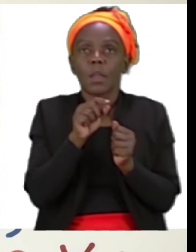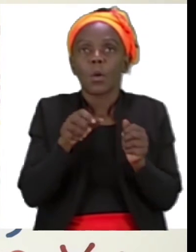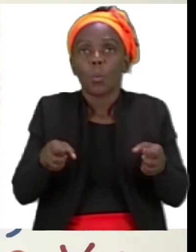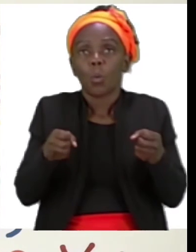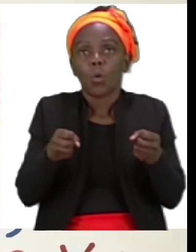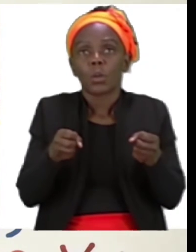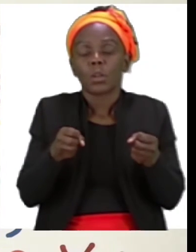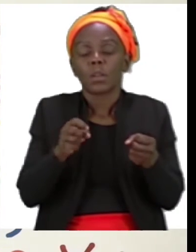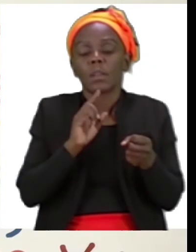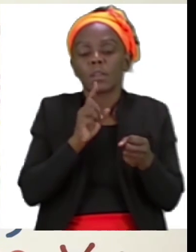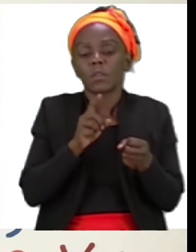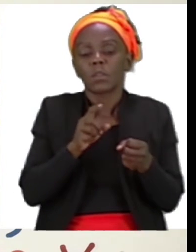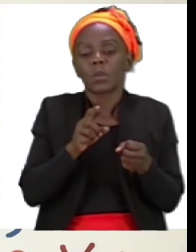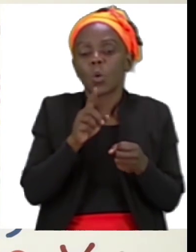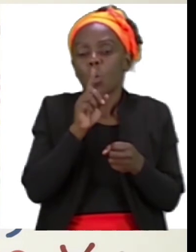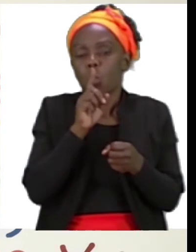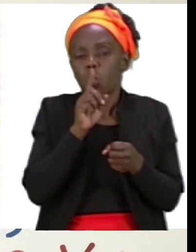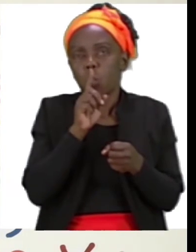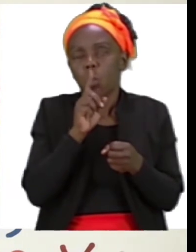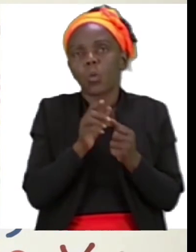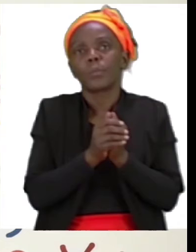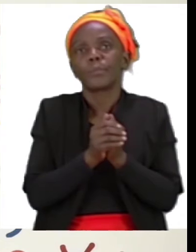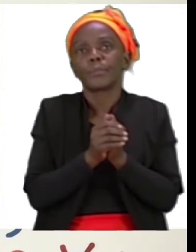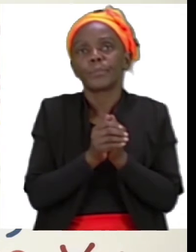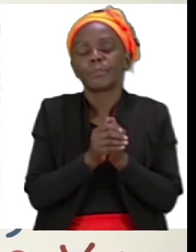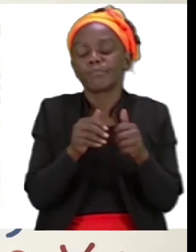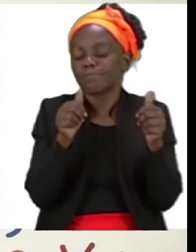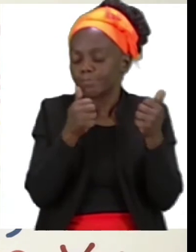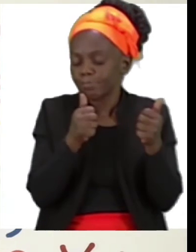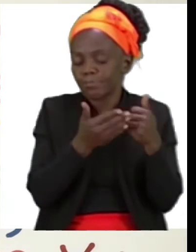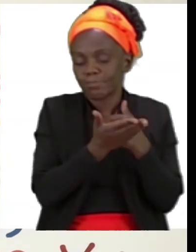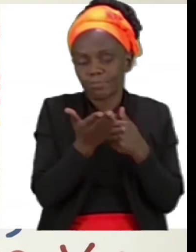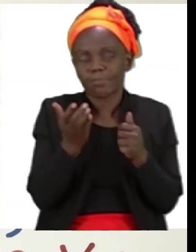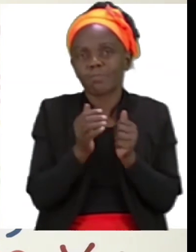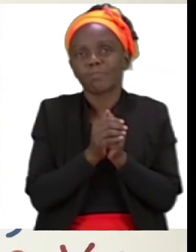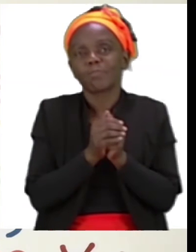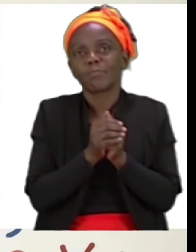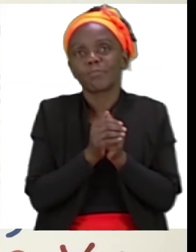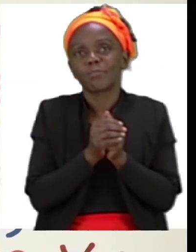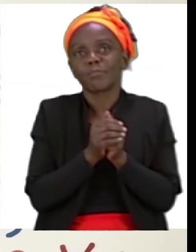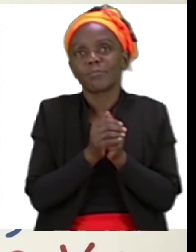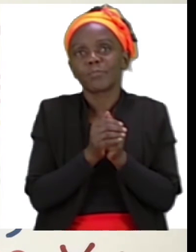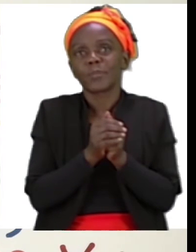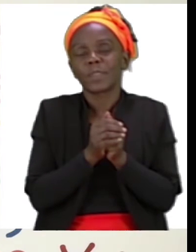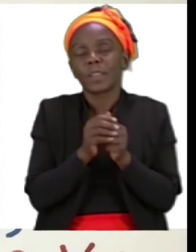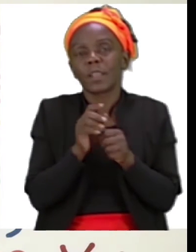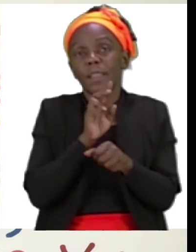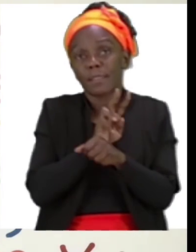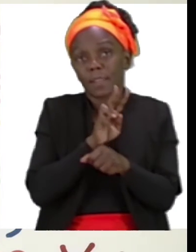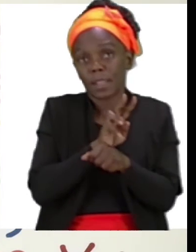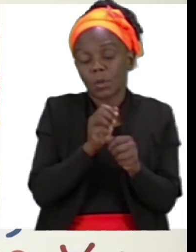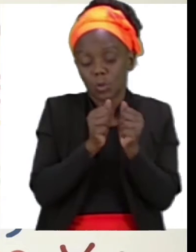pot is hot. Well done, everyone. Let's now do the second one